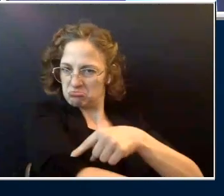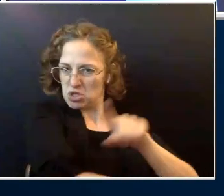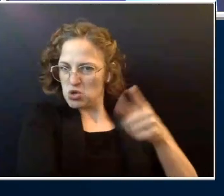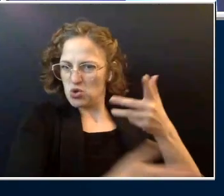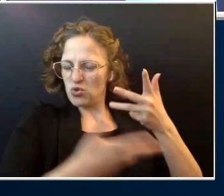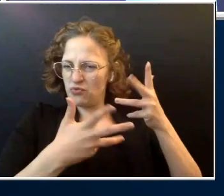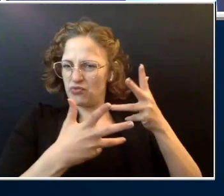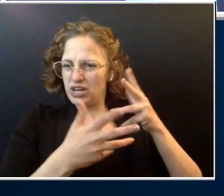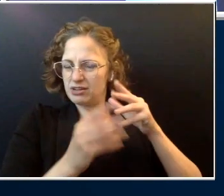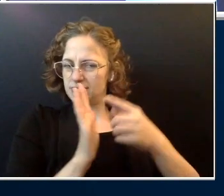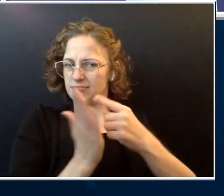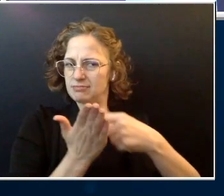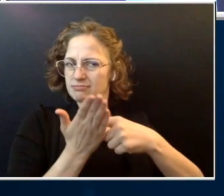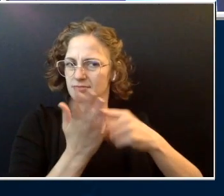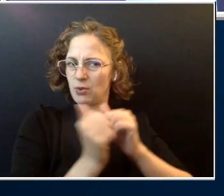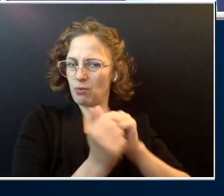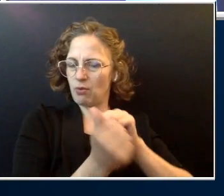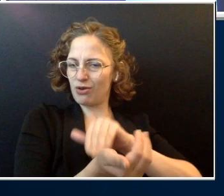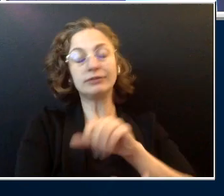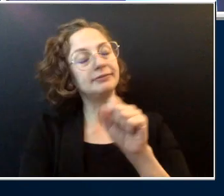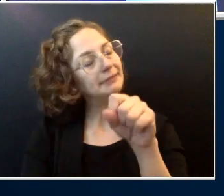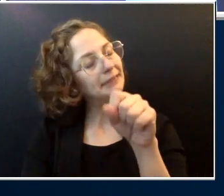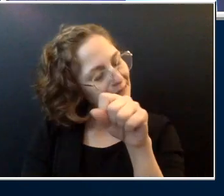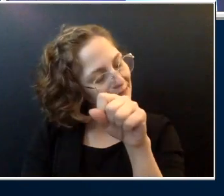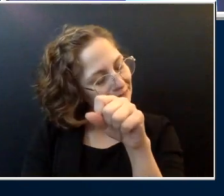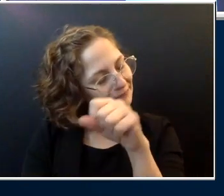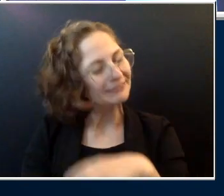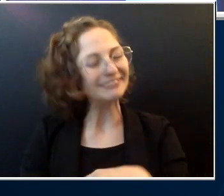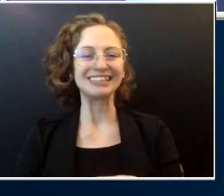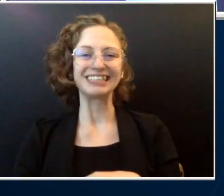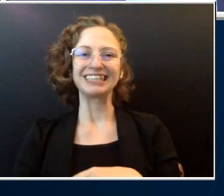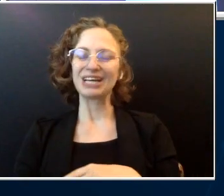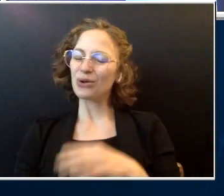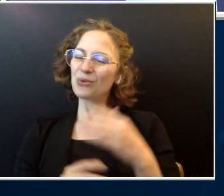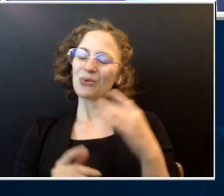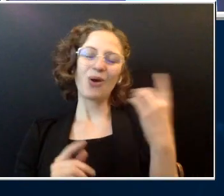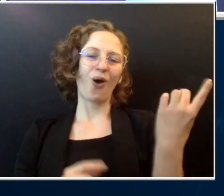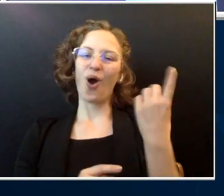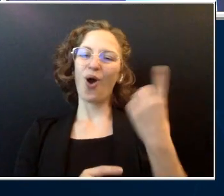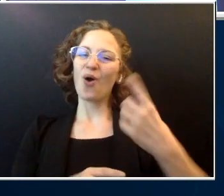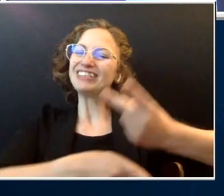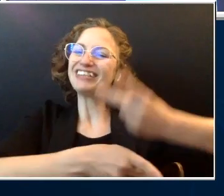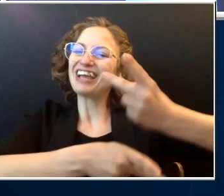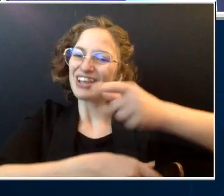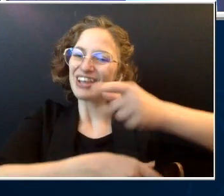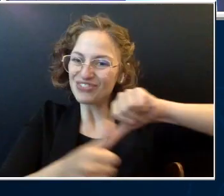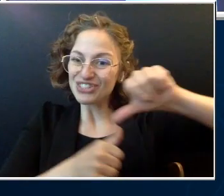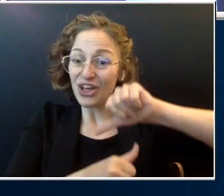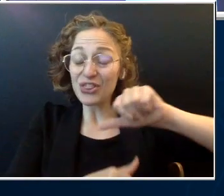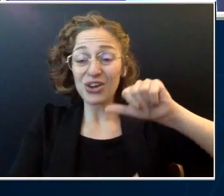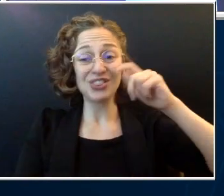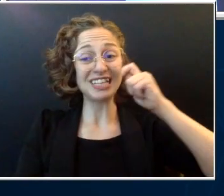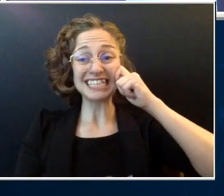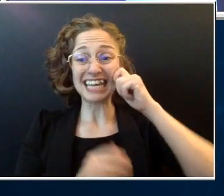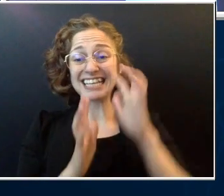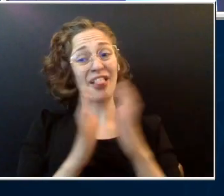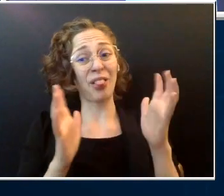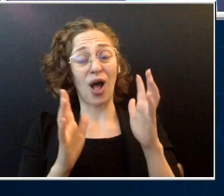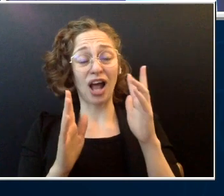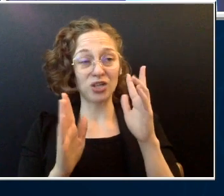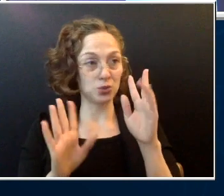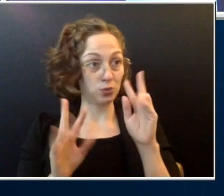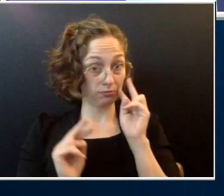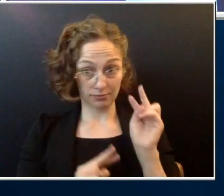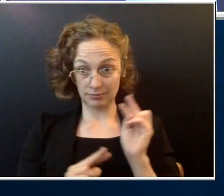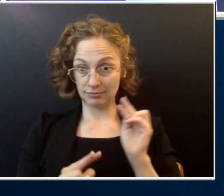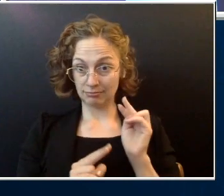worry. So yeah, we're always looking out for each other. The skin is a lot to cover. So tell us again, so you're diagnosed, they